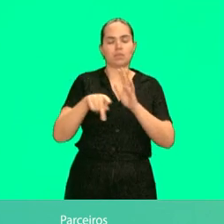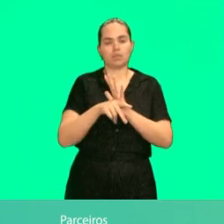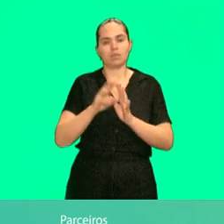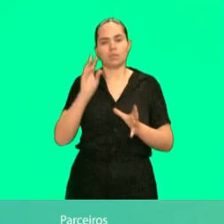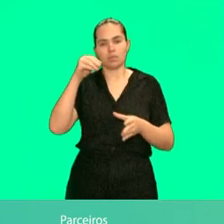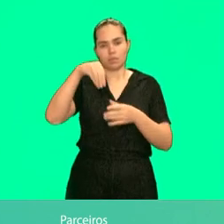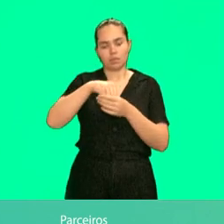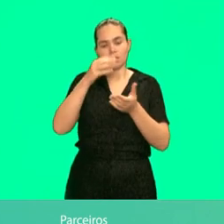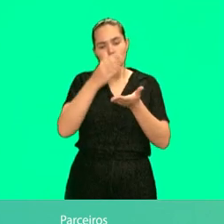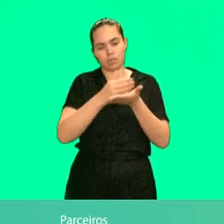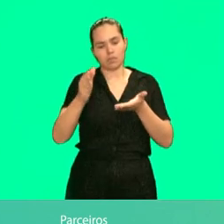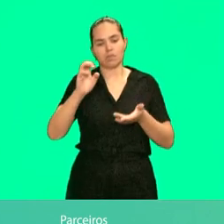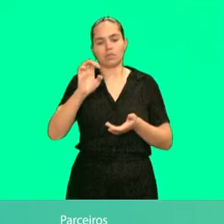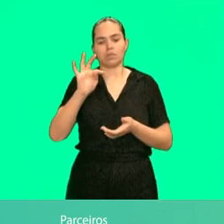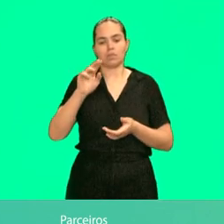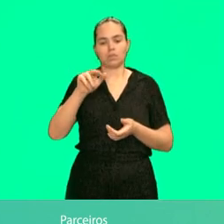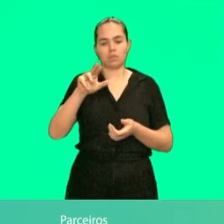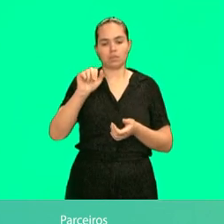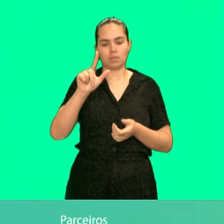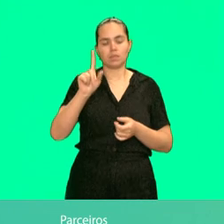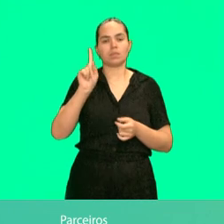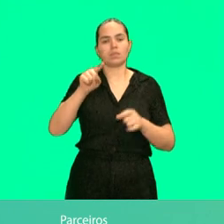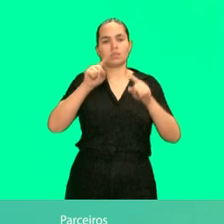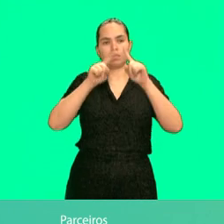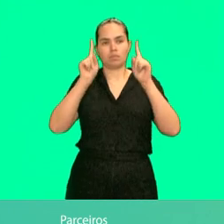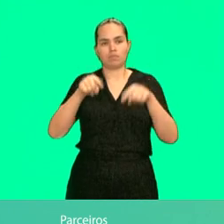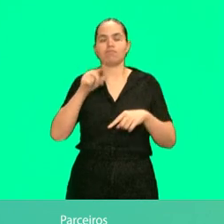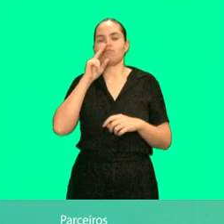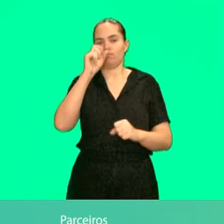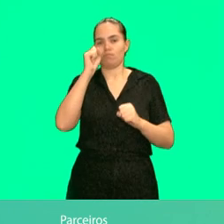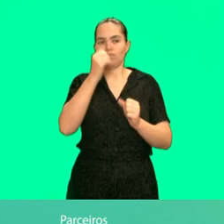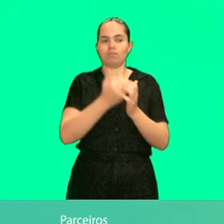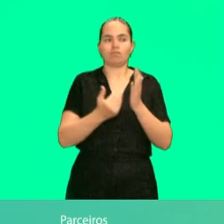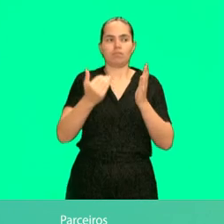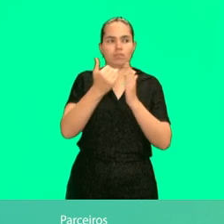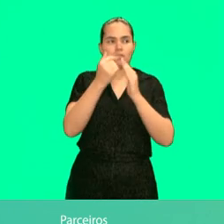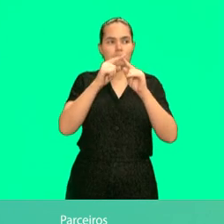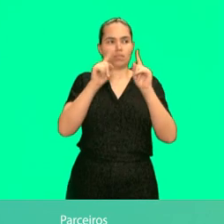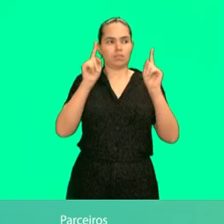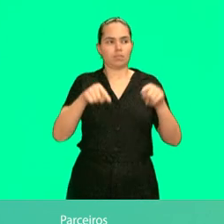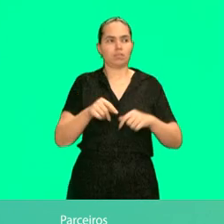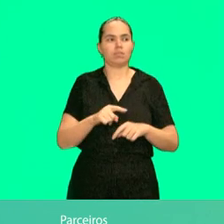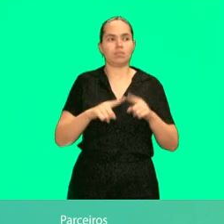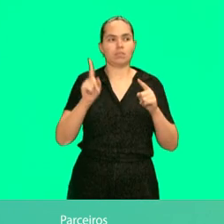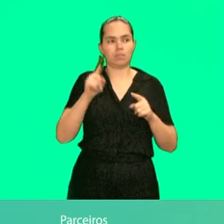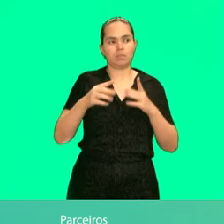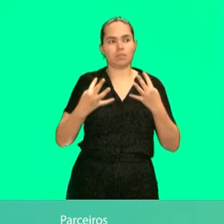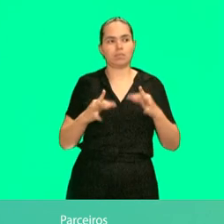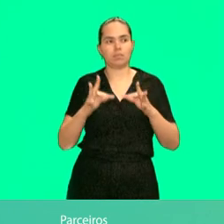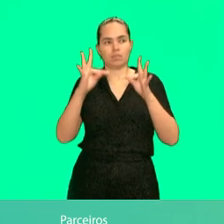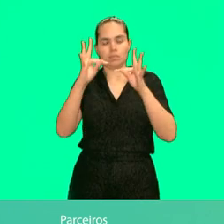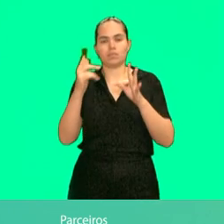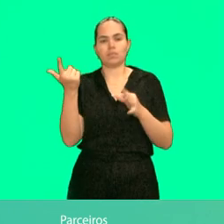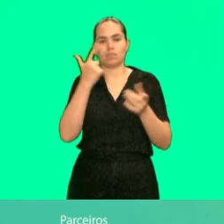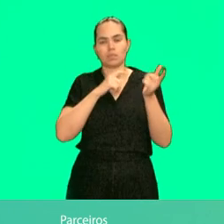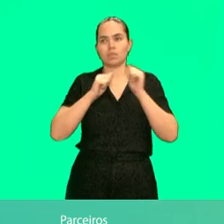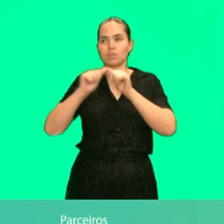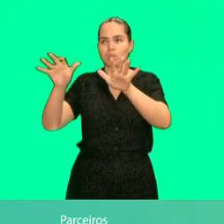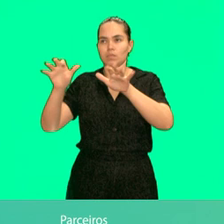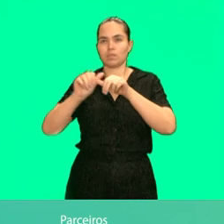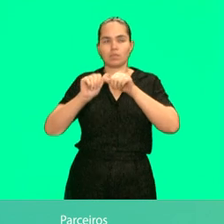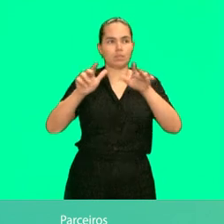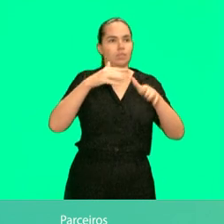2030, obtaining hydrogen from methanol. This is a huge project. But it's a technology that